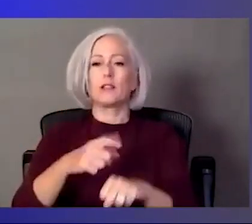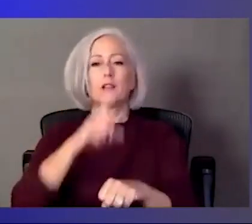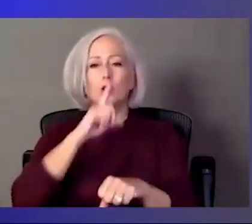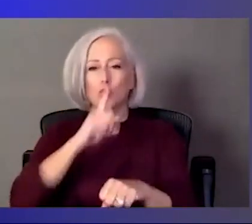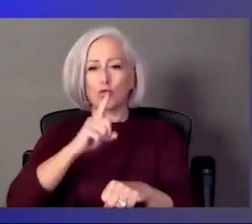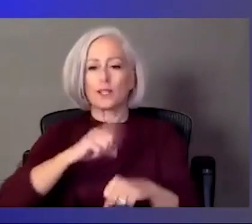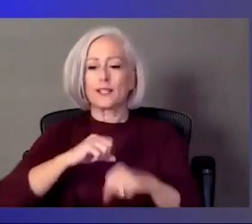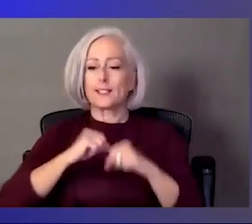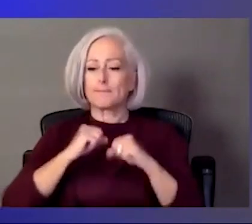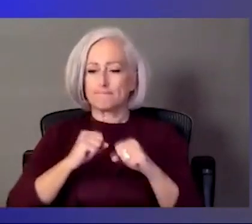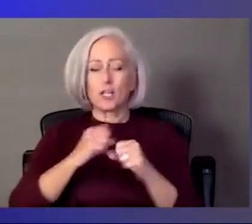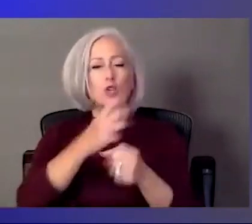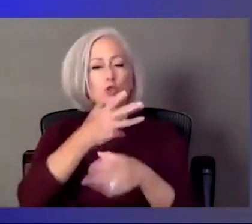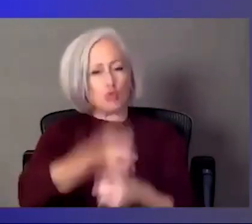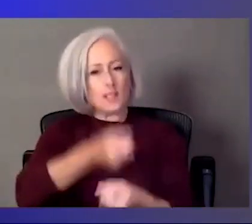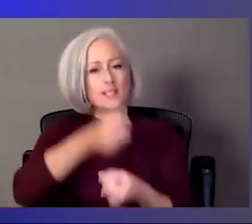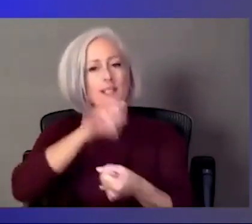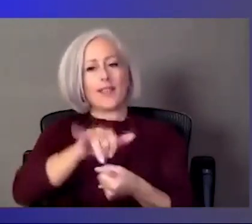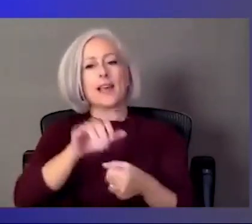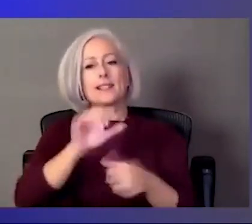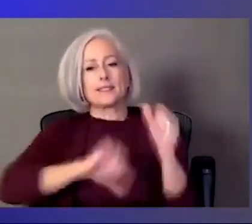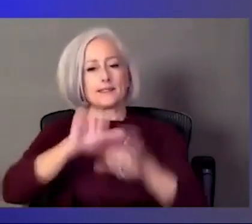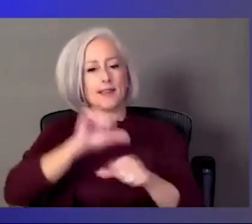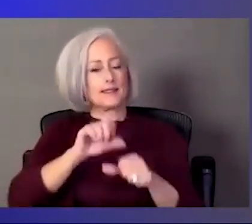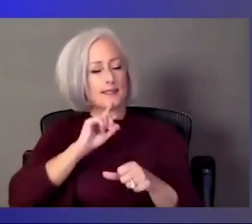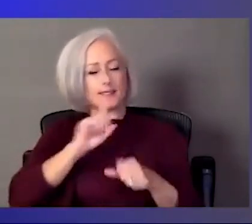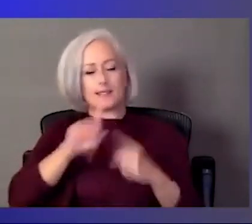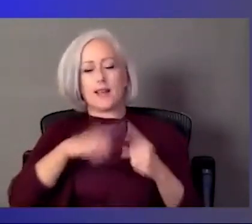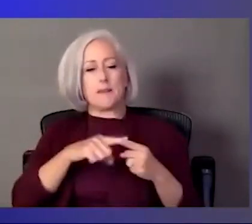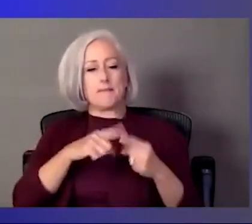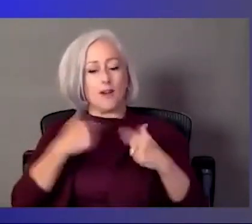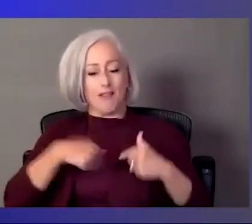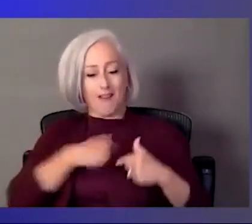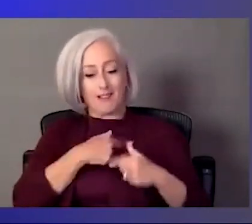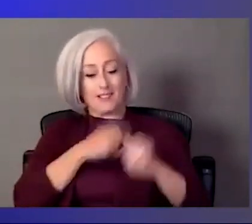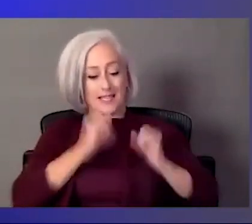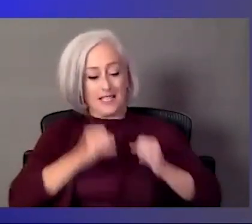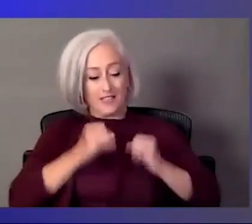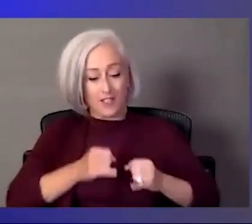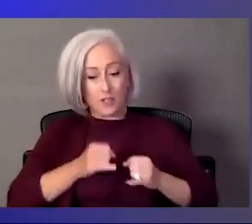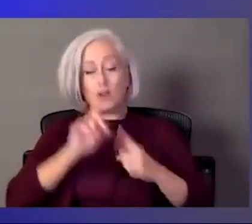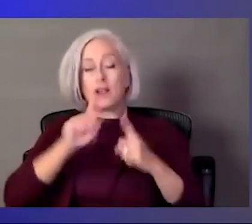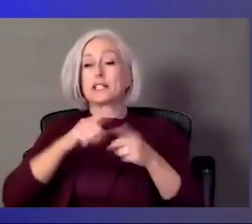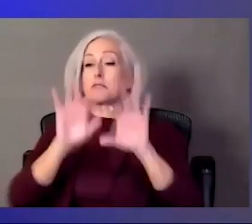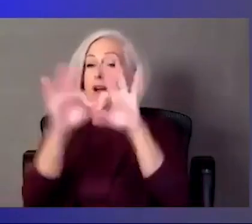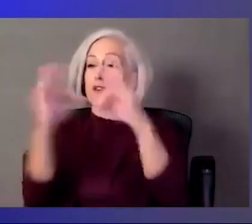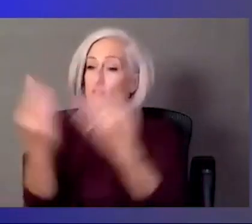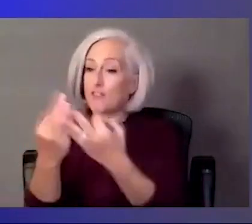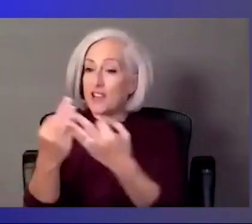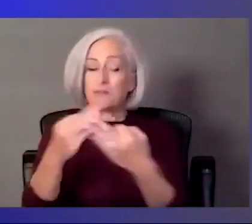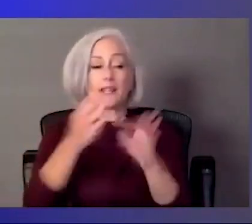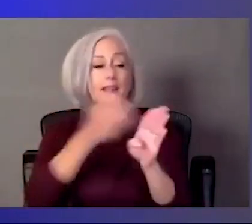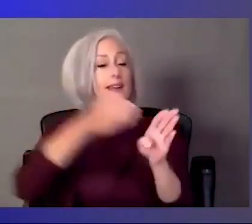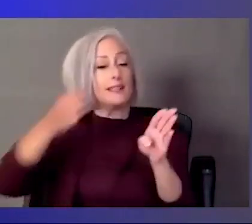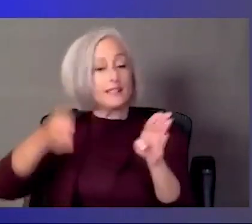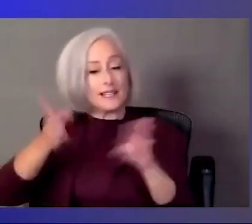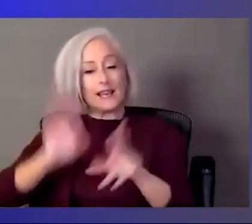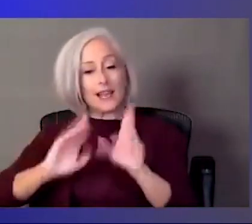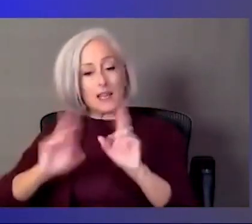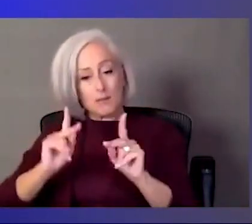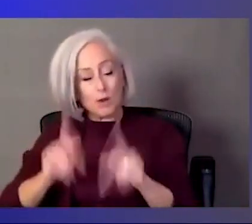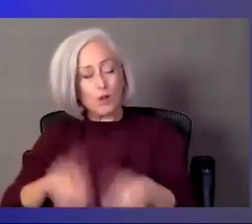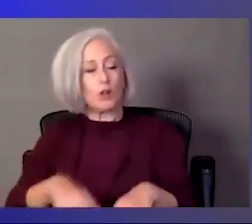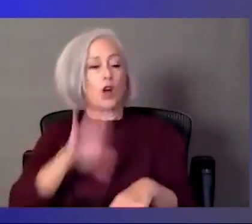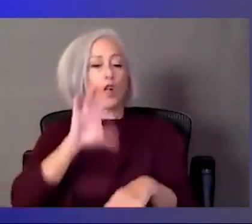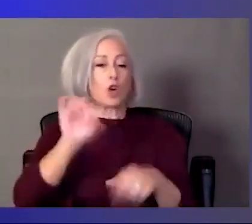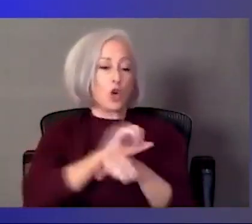it. It's not all about us as individuals. It's about our family members, about our neighbors, about our co-workers. We have a responsibility